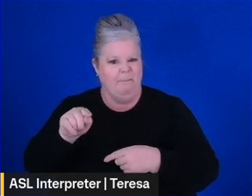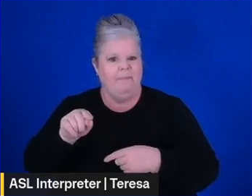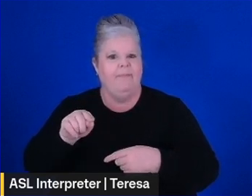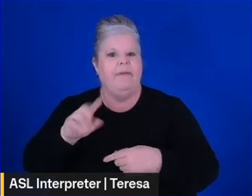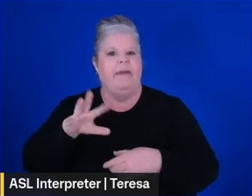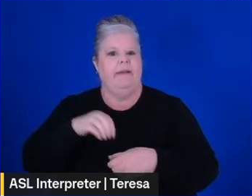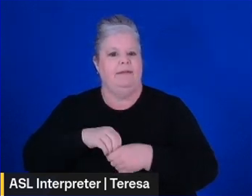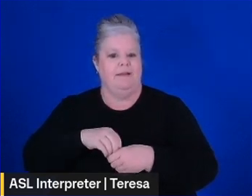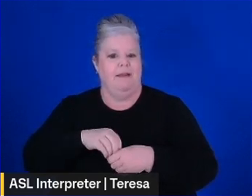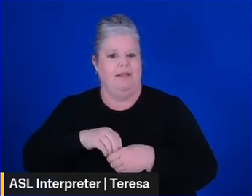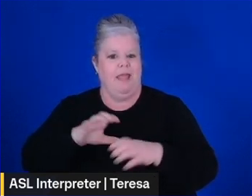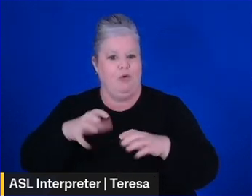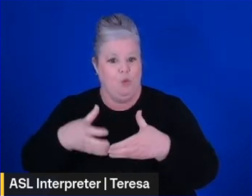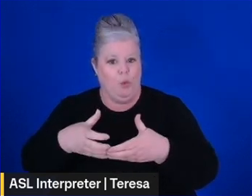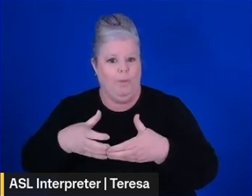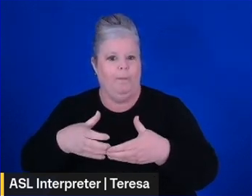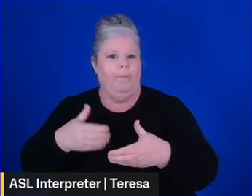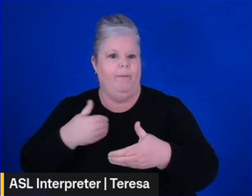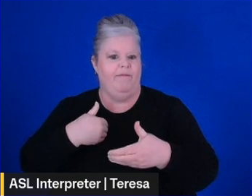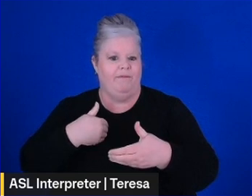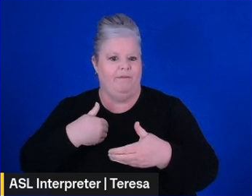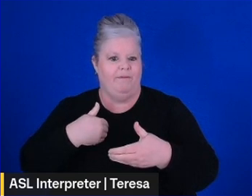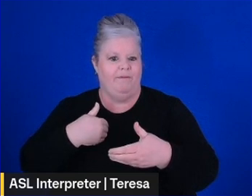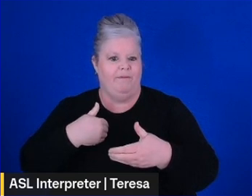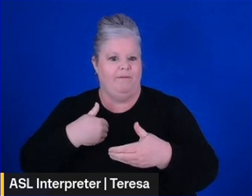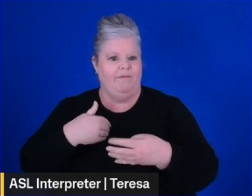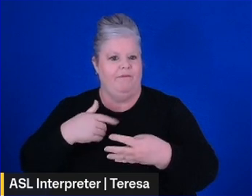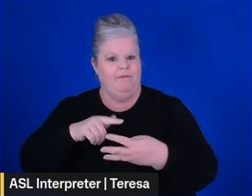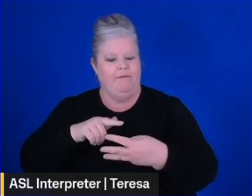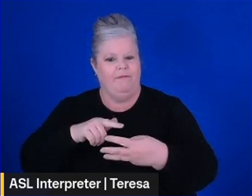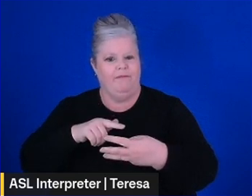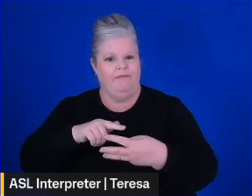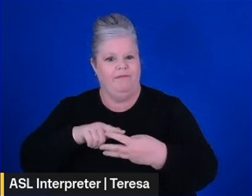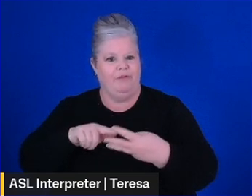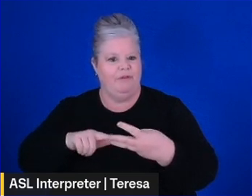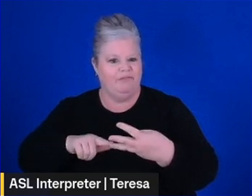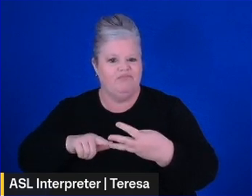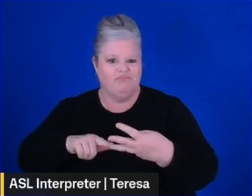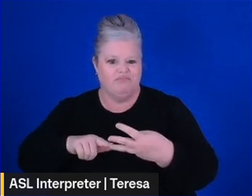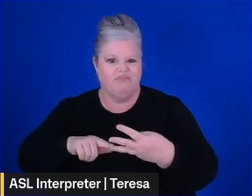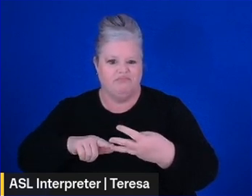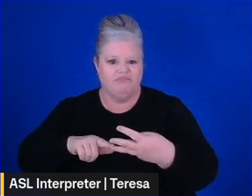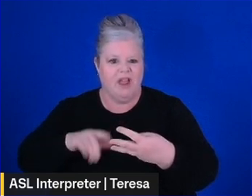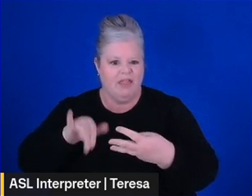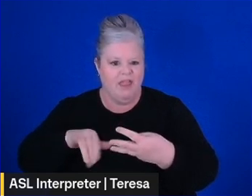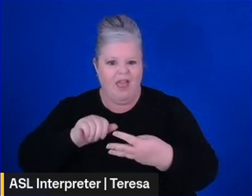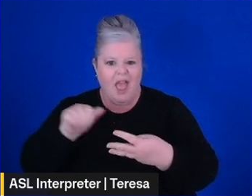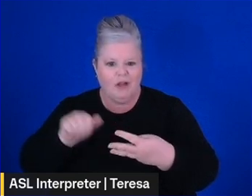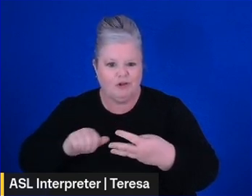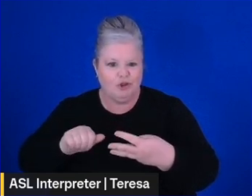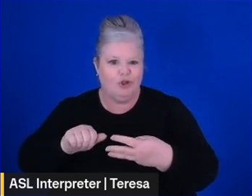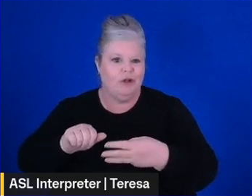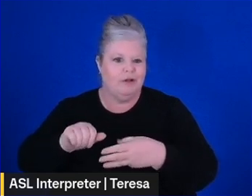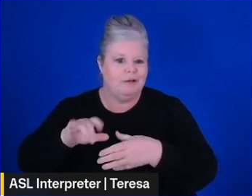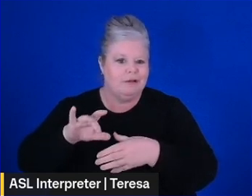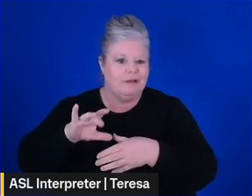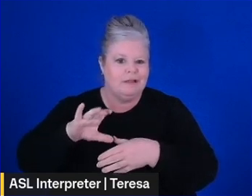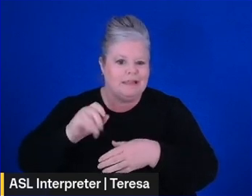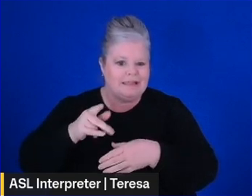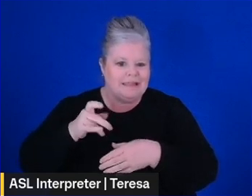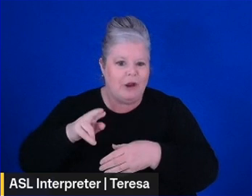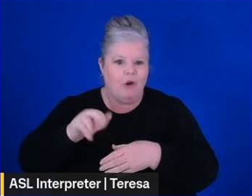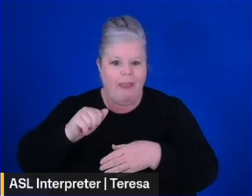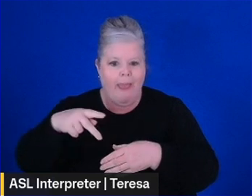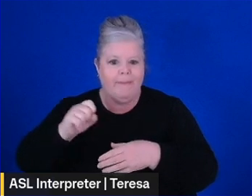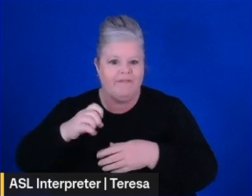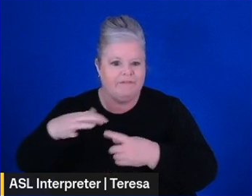resource group, we have the Azure Container Apps environment, the Azure Container Application,